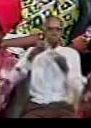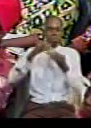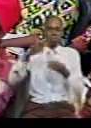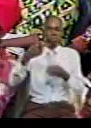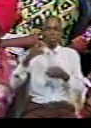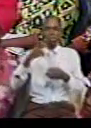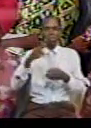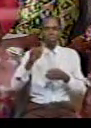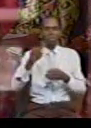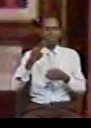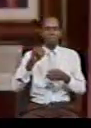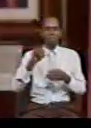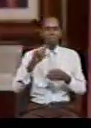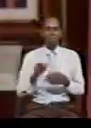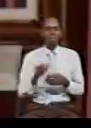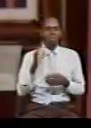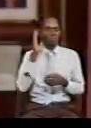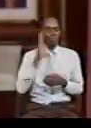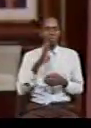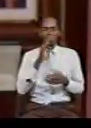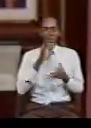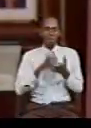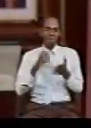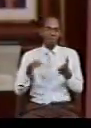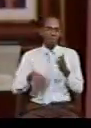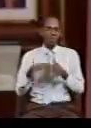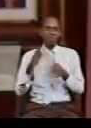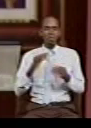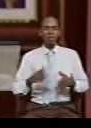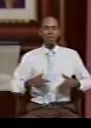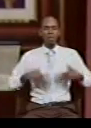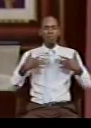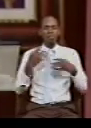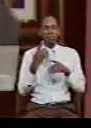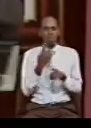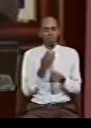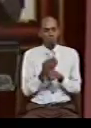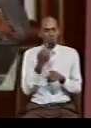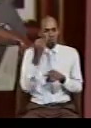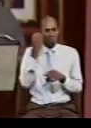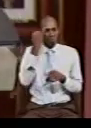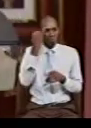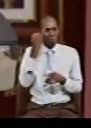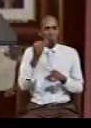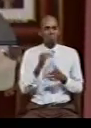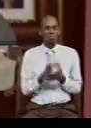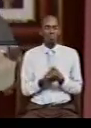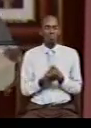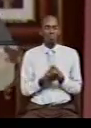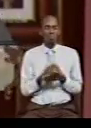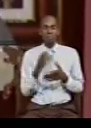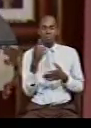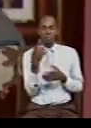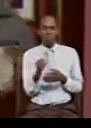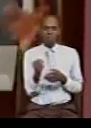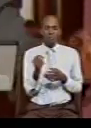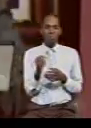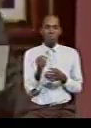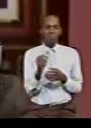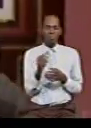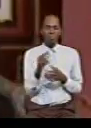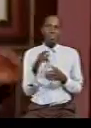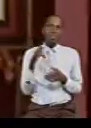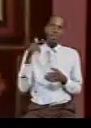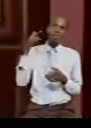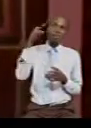Imagine that aeroplane flying up and flying up and flying beyond the eagle.